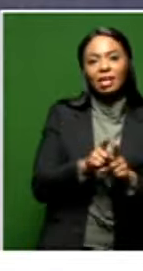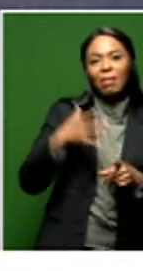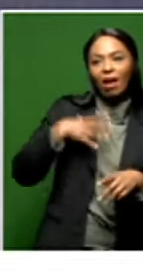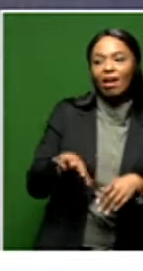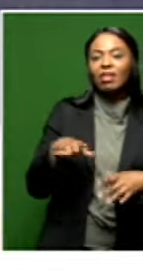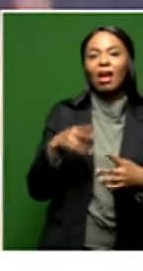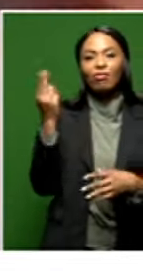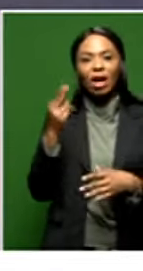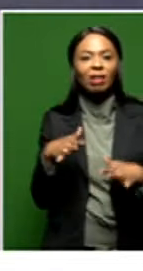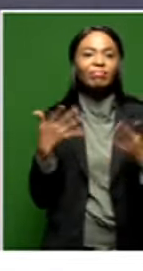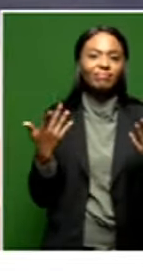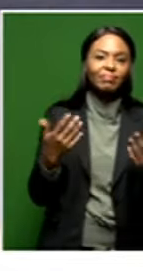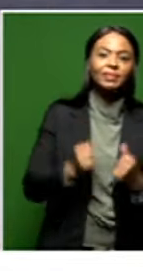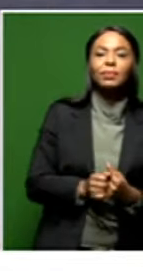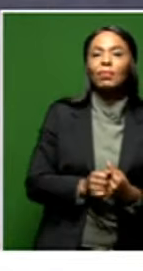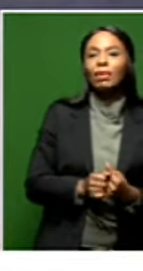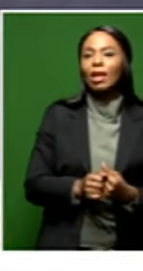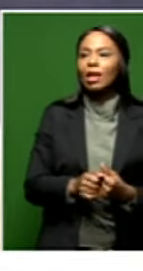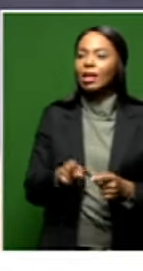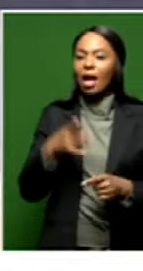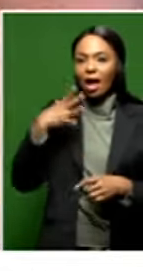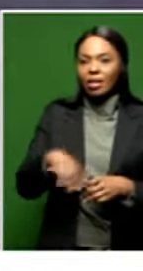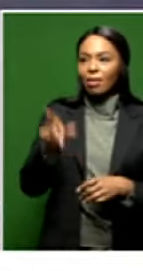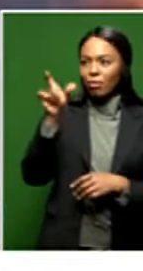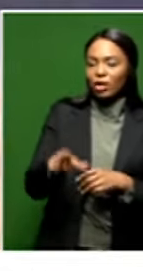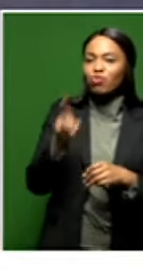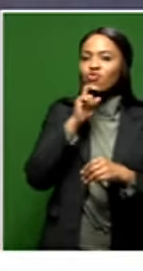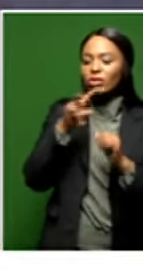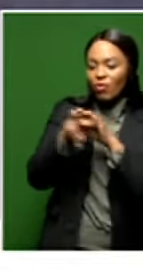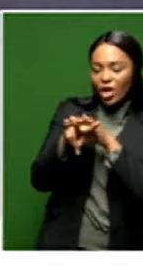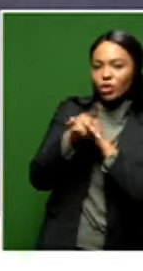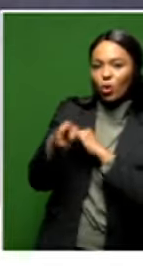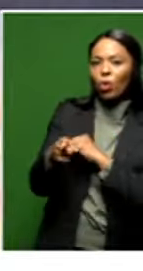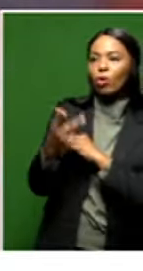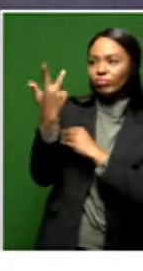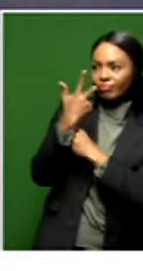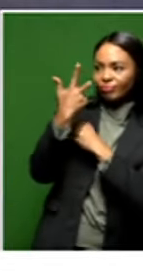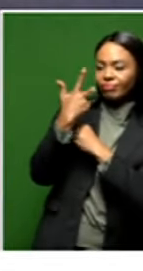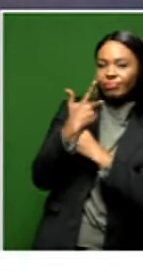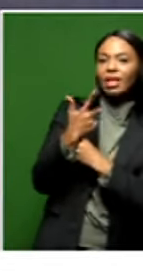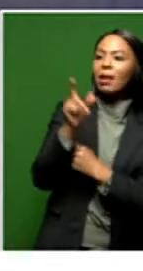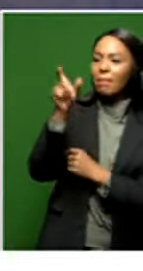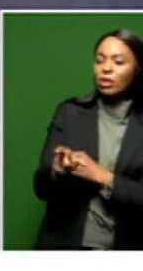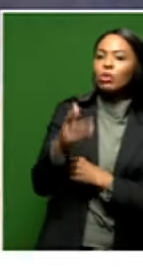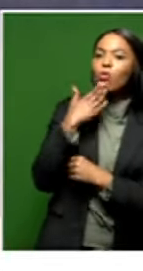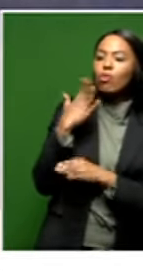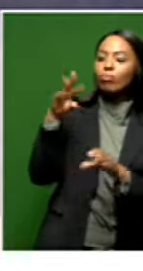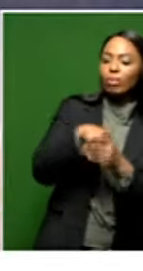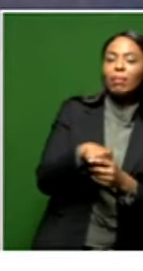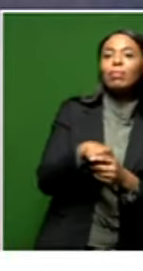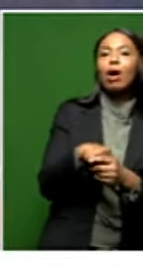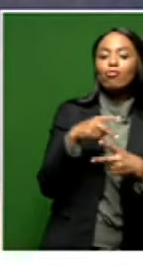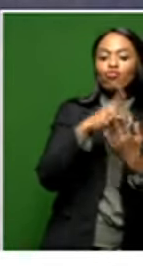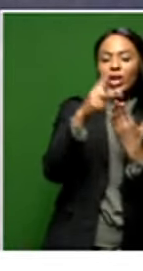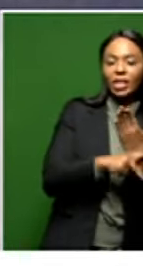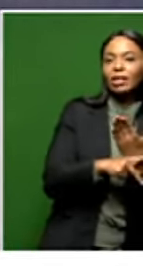Like the Adi, who does my videos, and literally just everyone involved in the project. You made such good friends. And